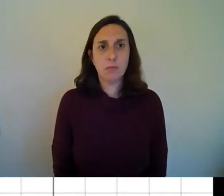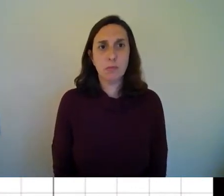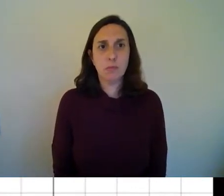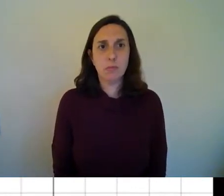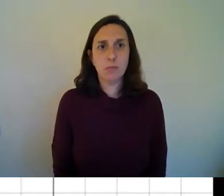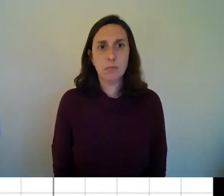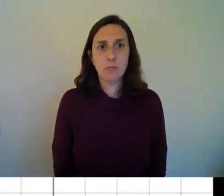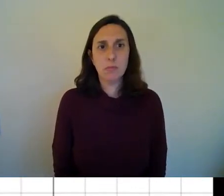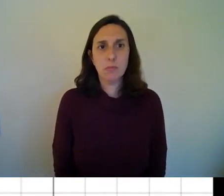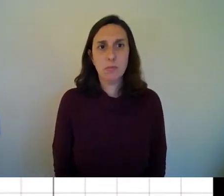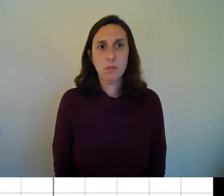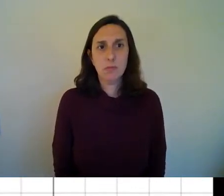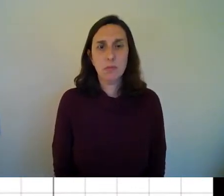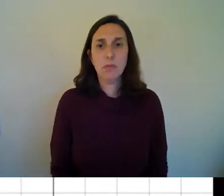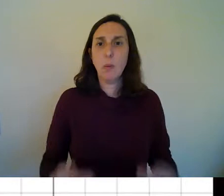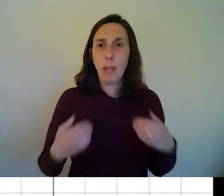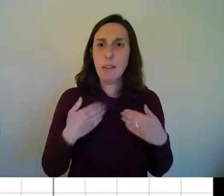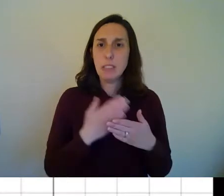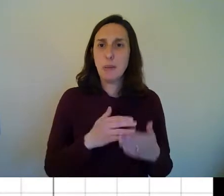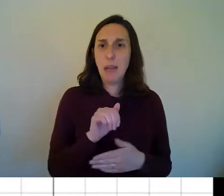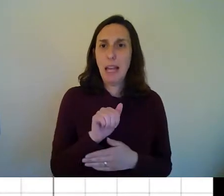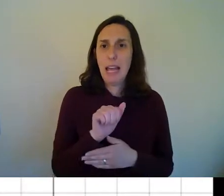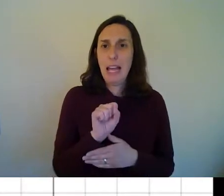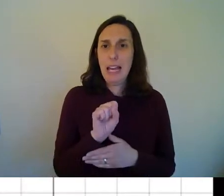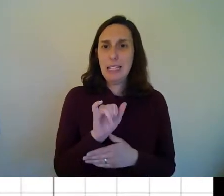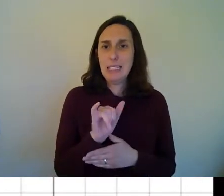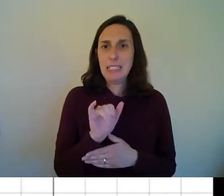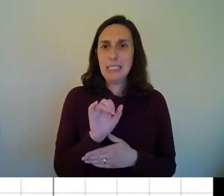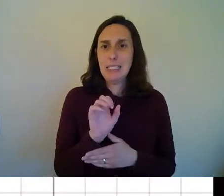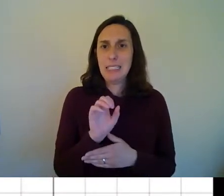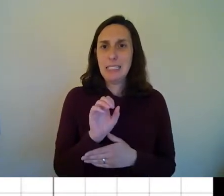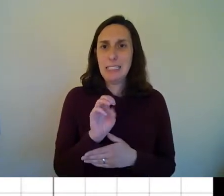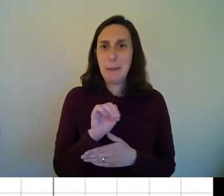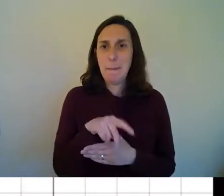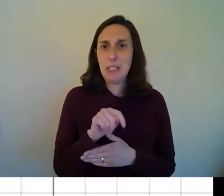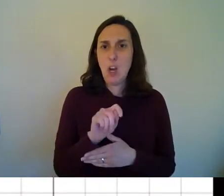and so we do have some asymptotic behavior to this type of function.